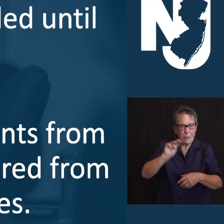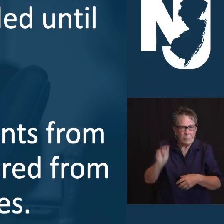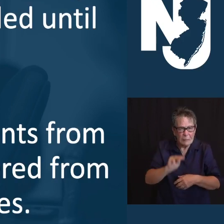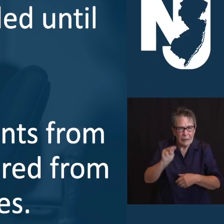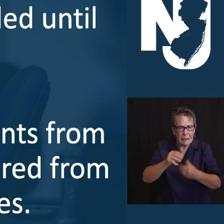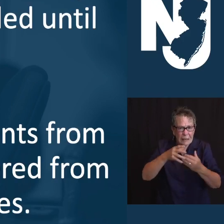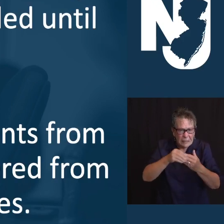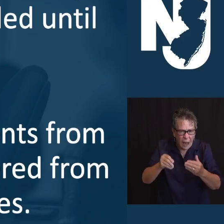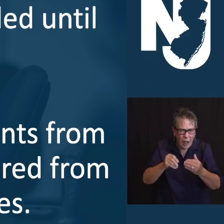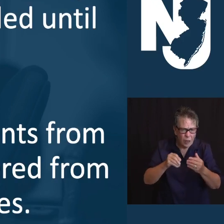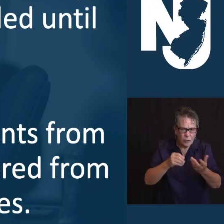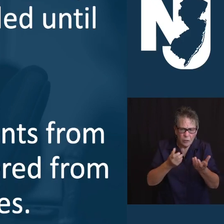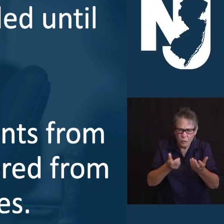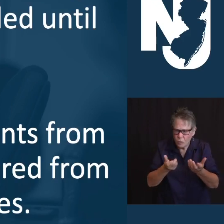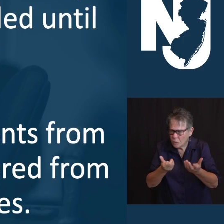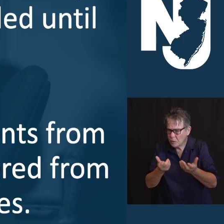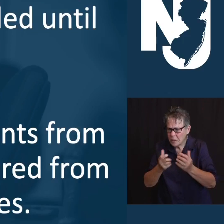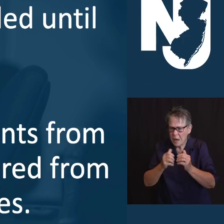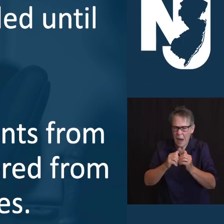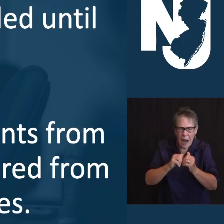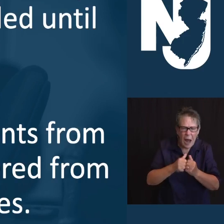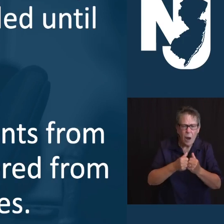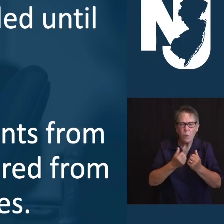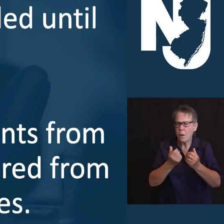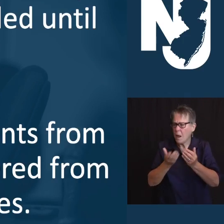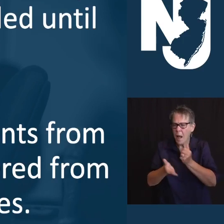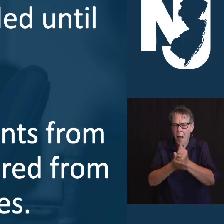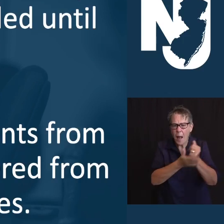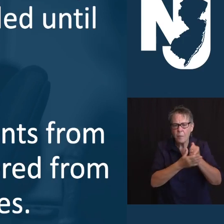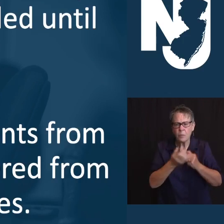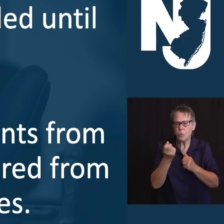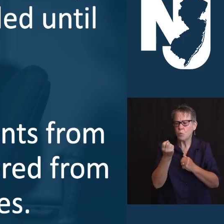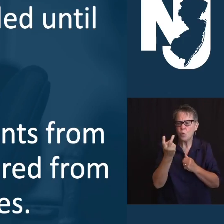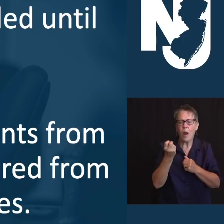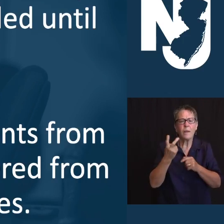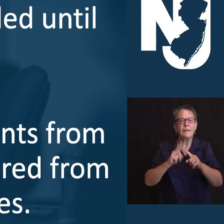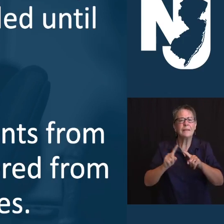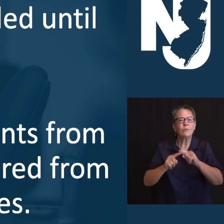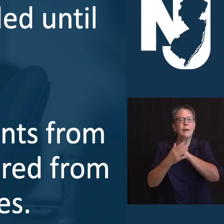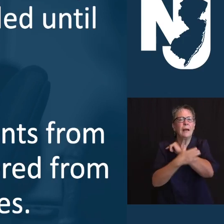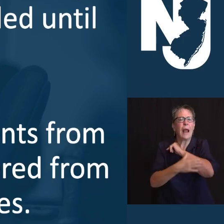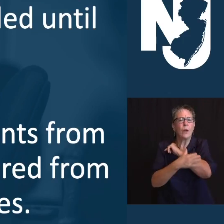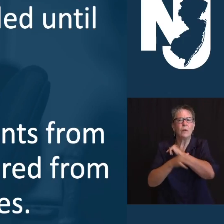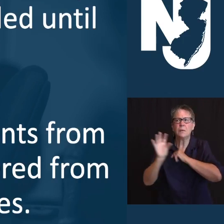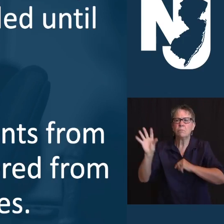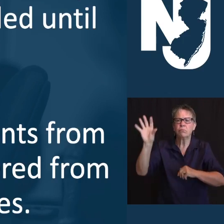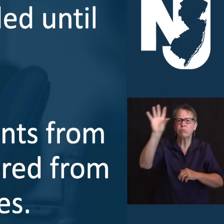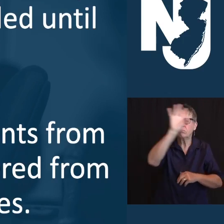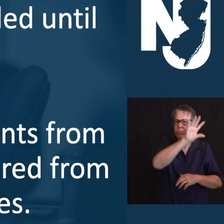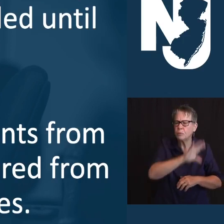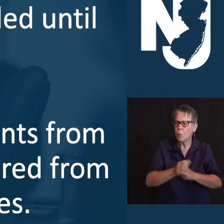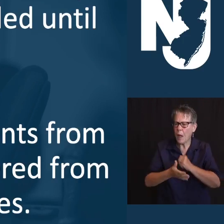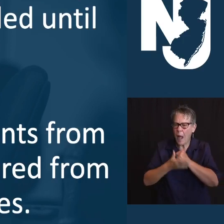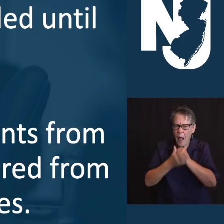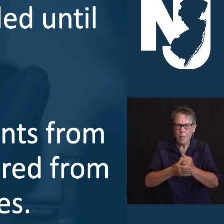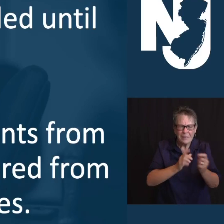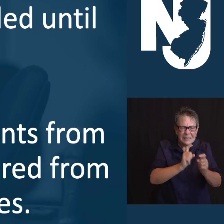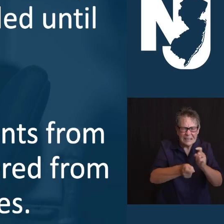matters. And we made that announcement in Mount Olive in Morris County. It was a beautiful, beautiful day, and it was a good